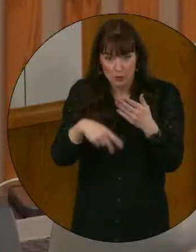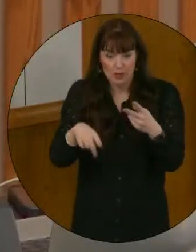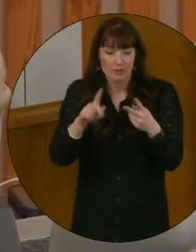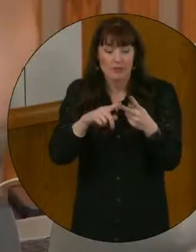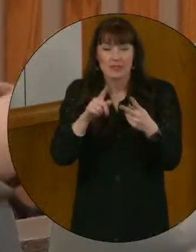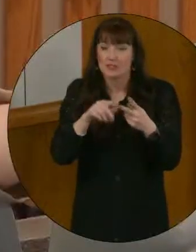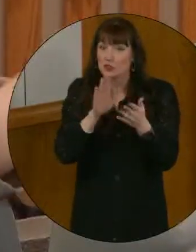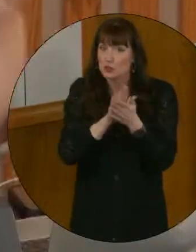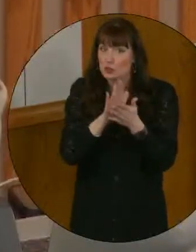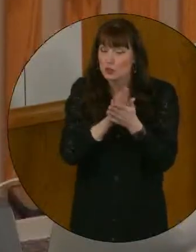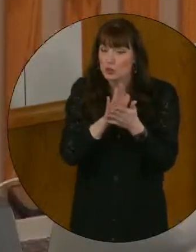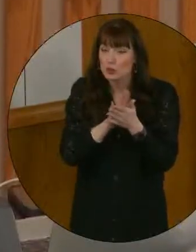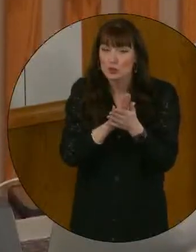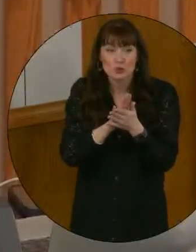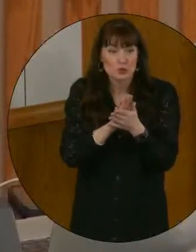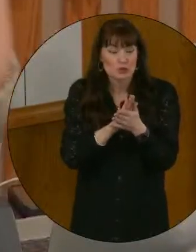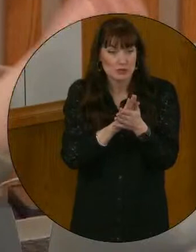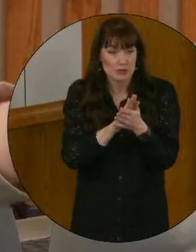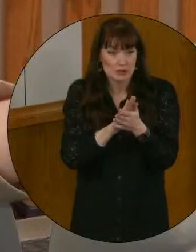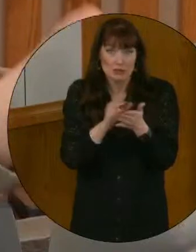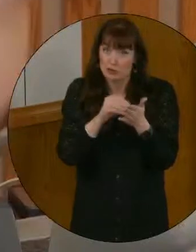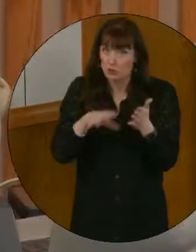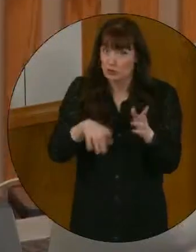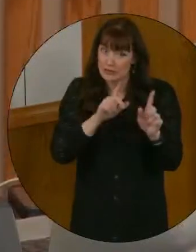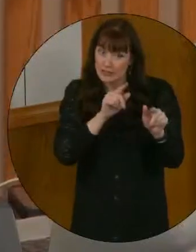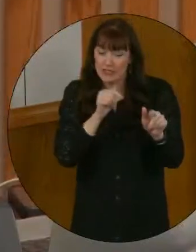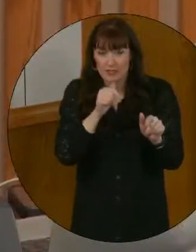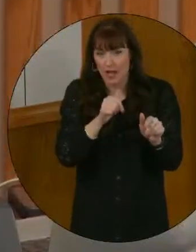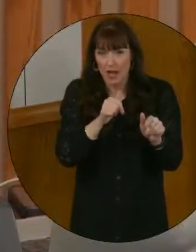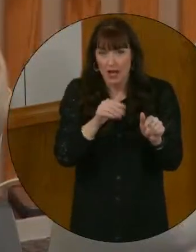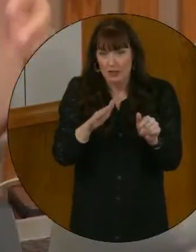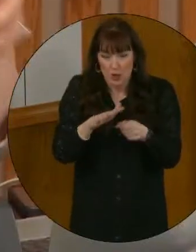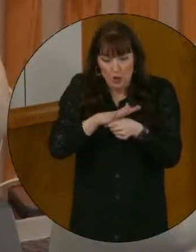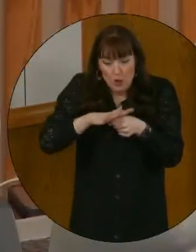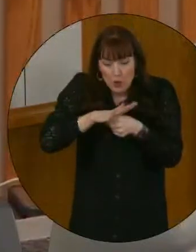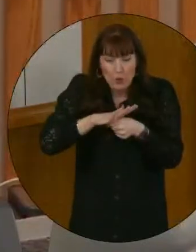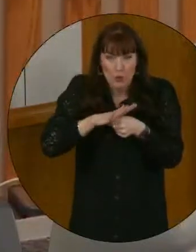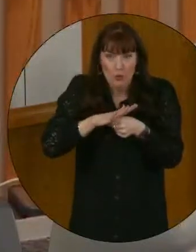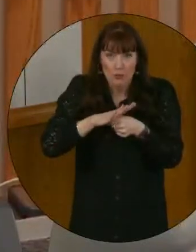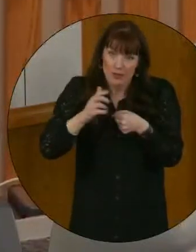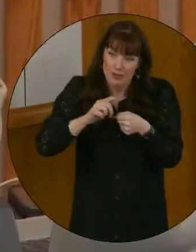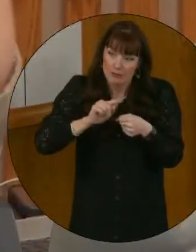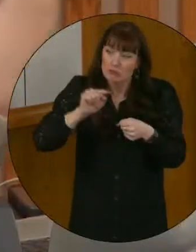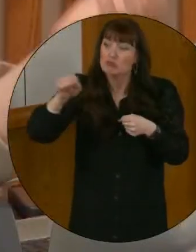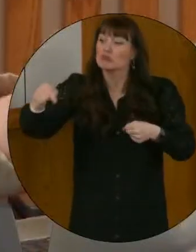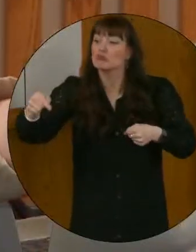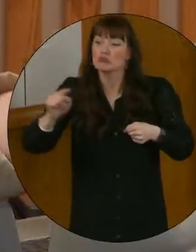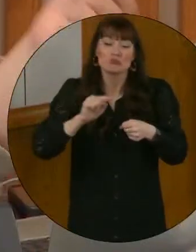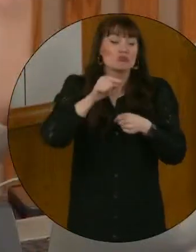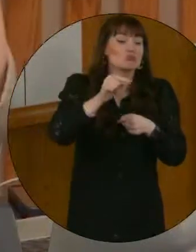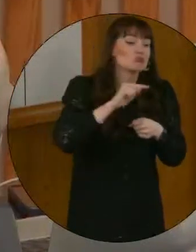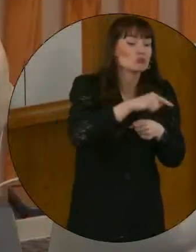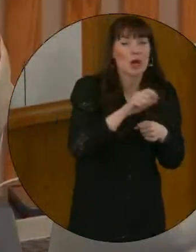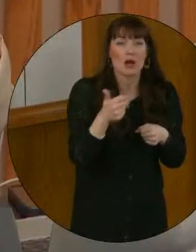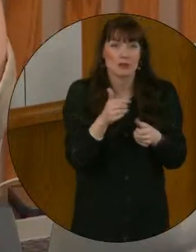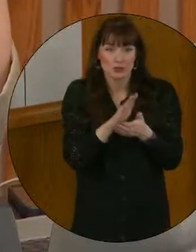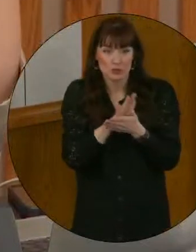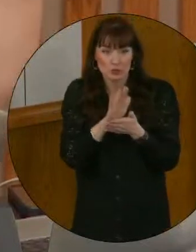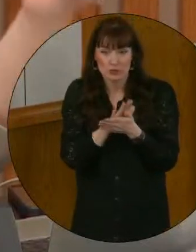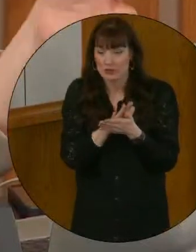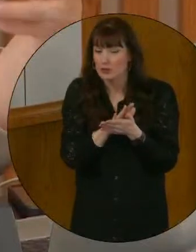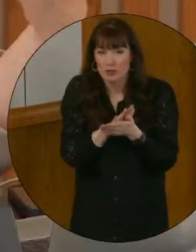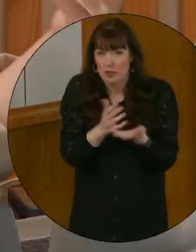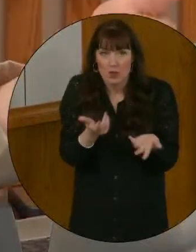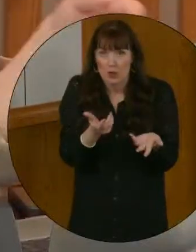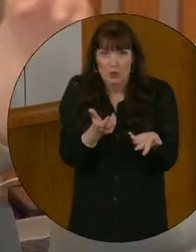schools where students can attend that are not their neighborhood schools. So, we don't have any jurisdiction over school